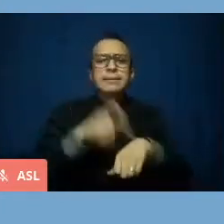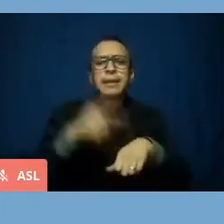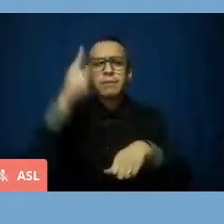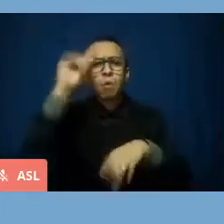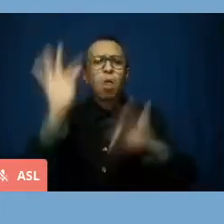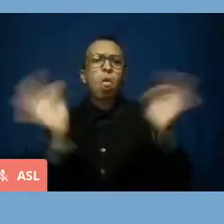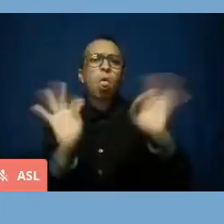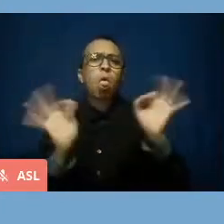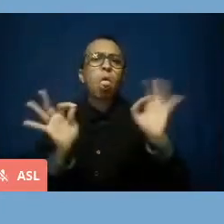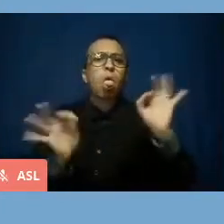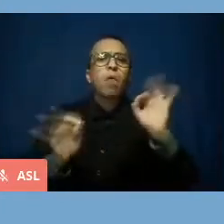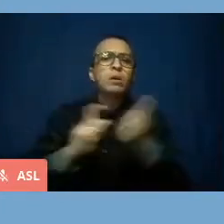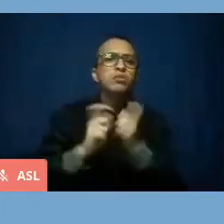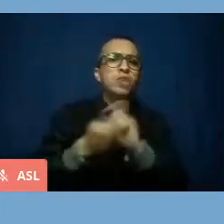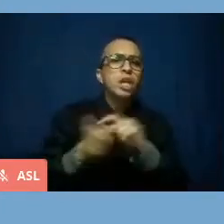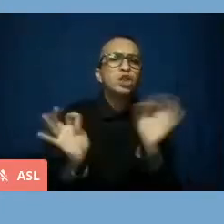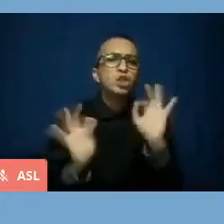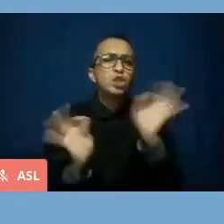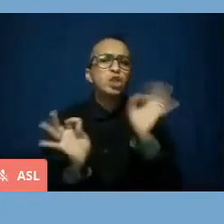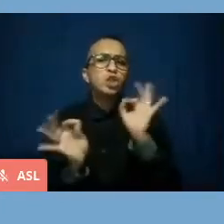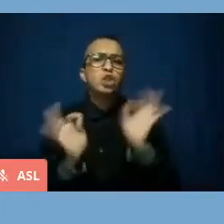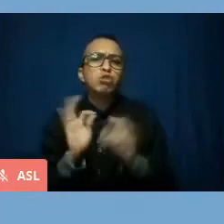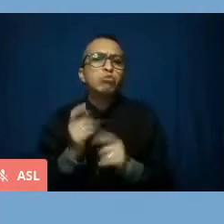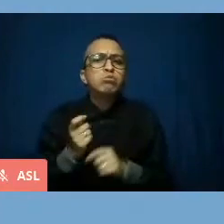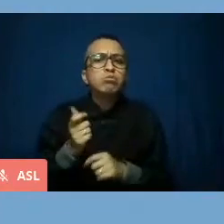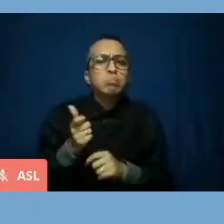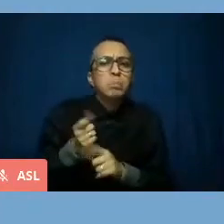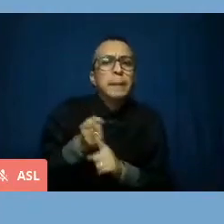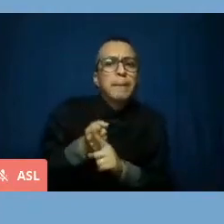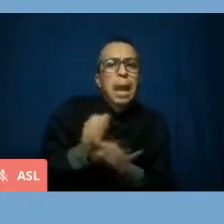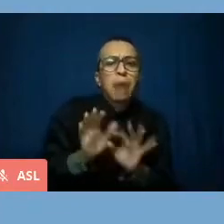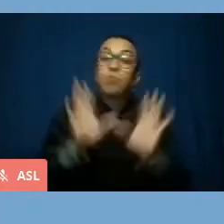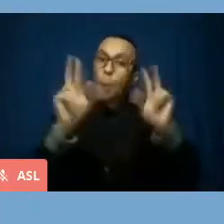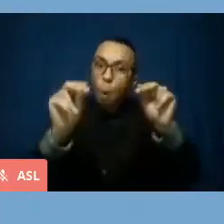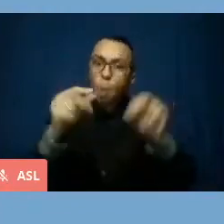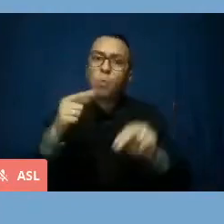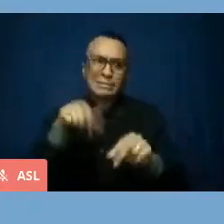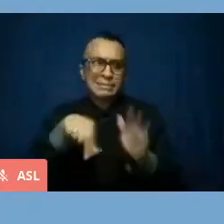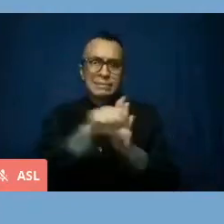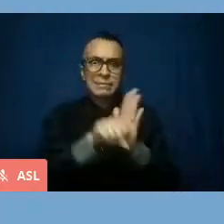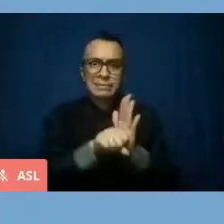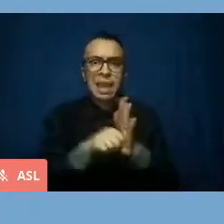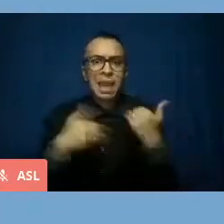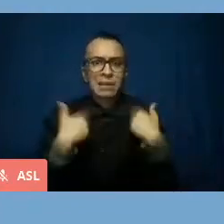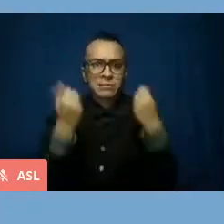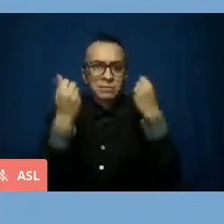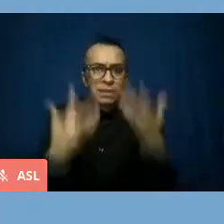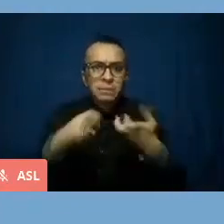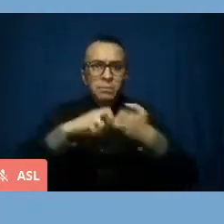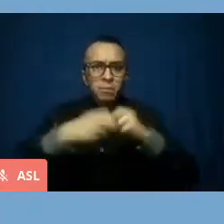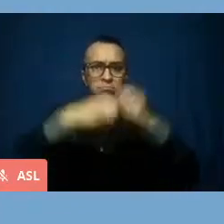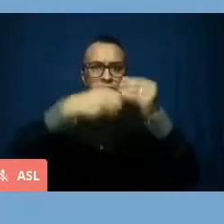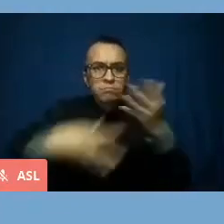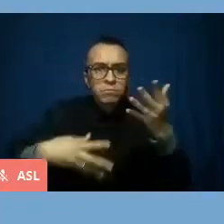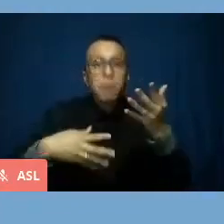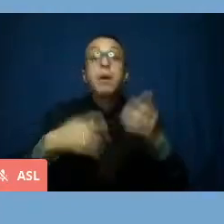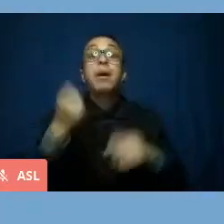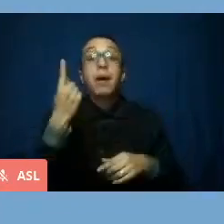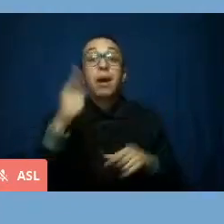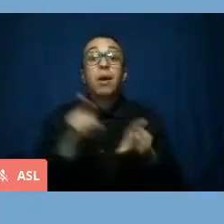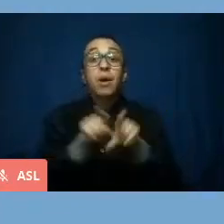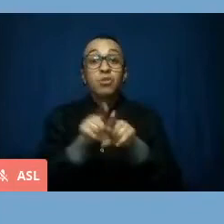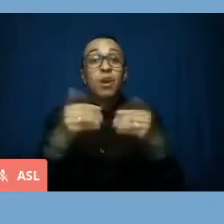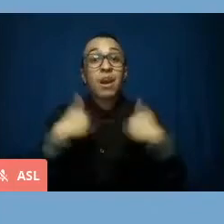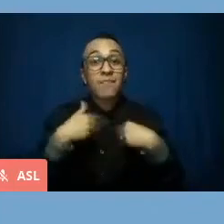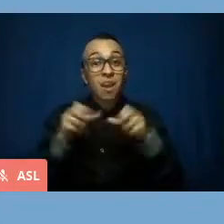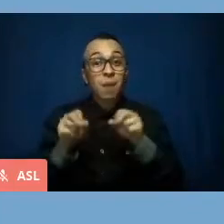transformational changes around the edges. The state faces plenty of problems, but it also creates a great set of opportunities really